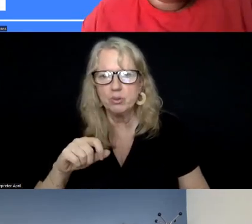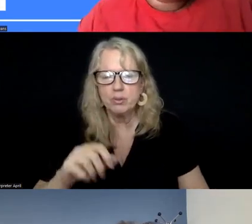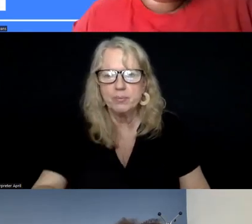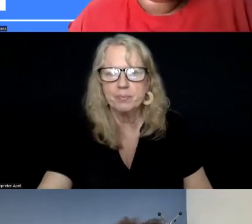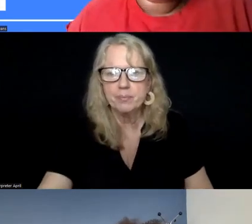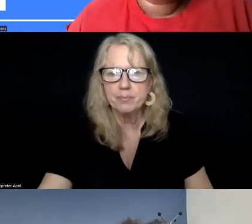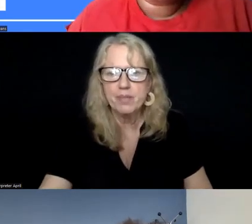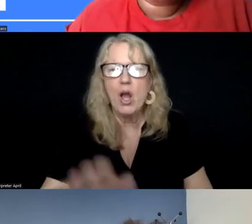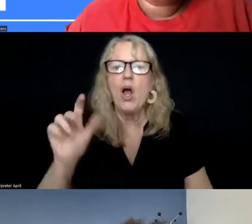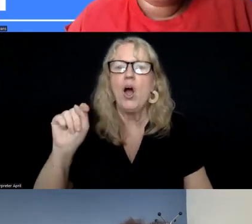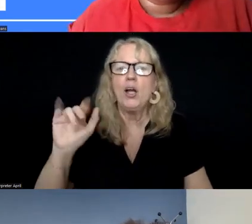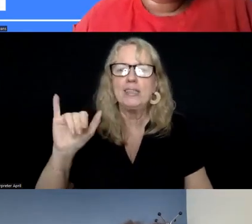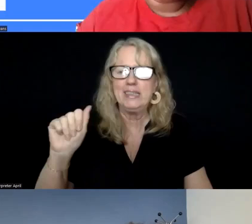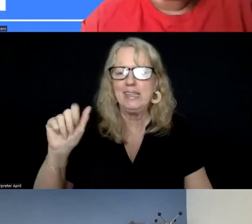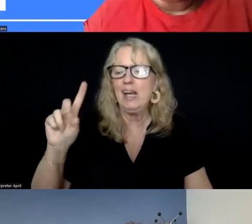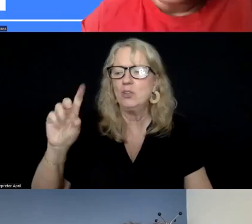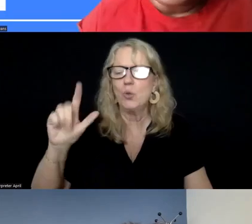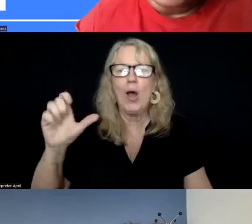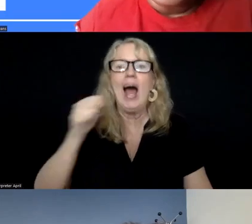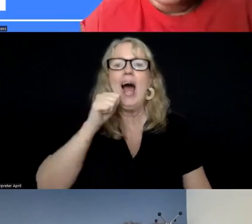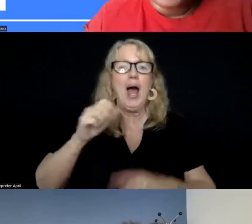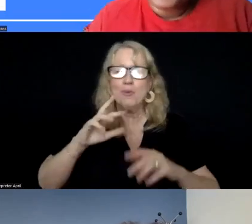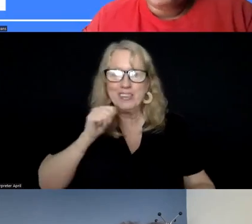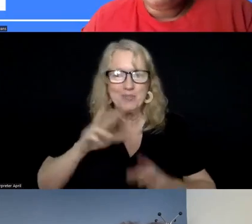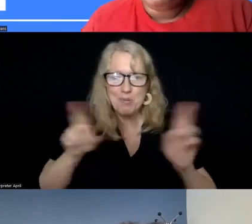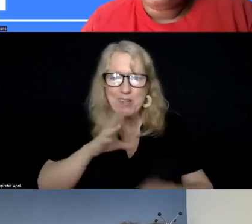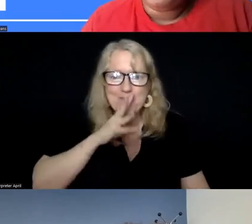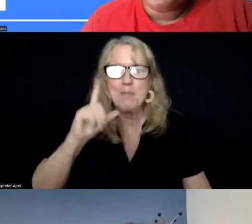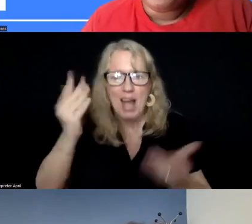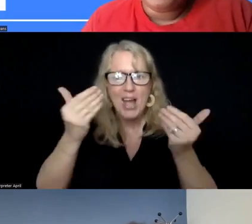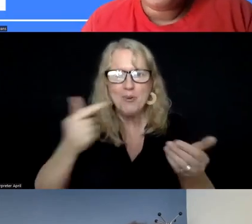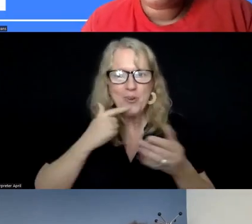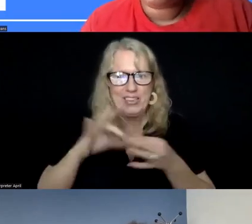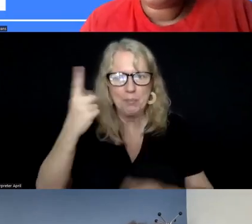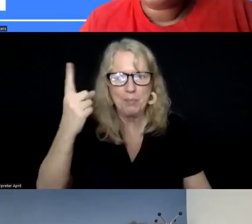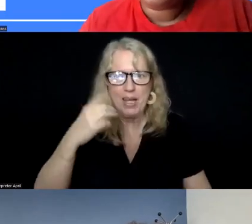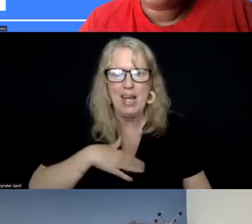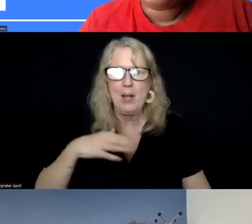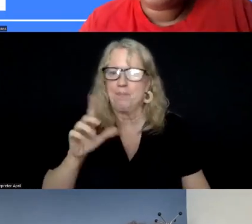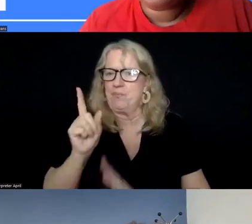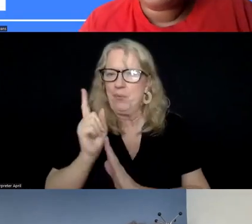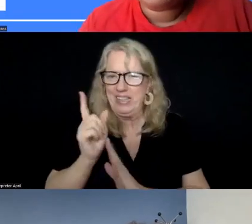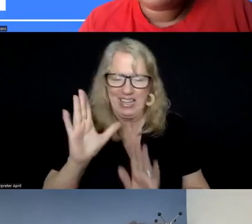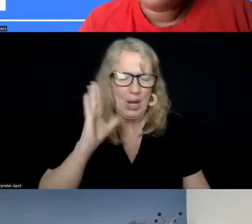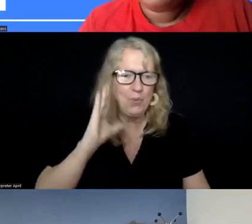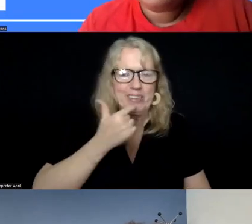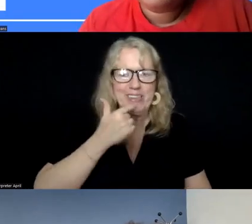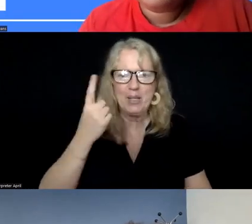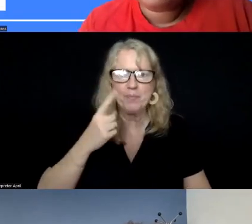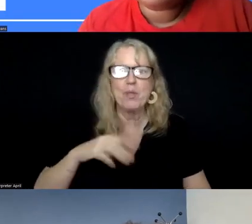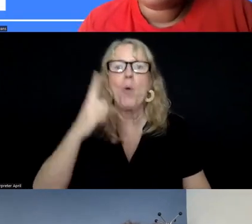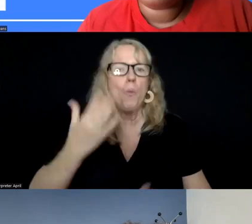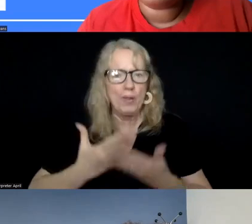I was not prepared to speak, but I am prepared to say something. Thank you. Thank you, Laura. I'm going to stay on for 1 second and just, one